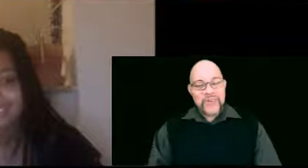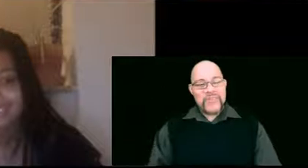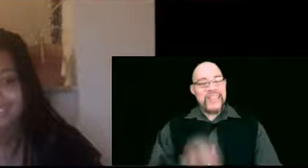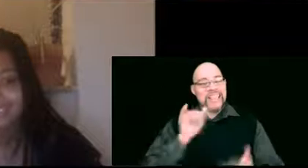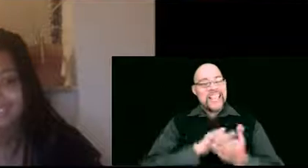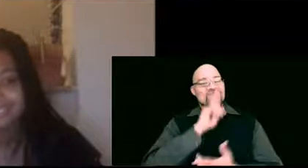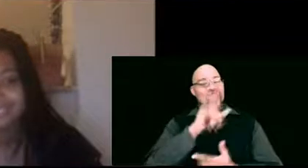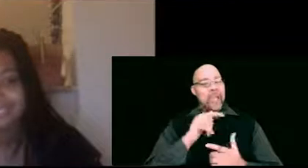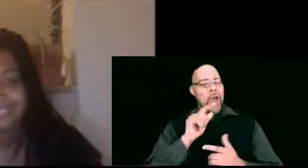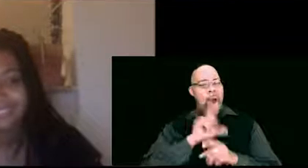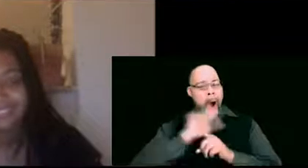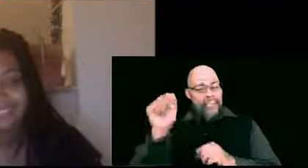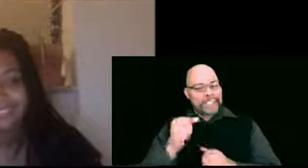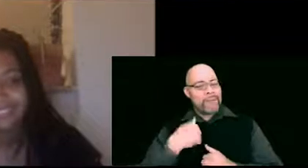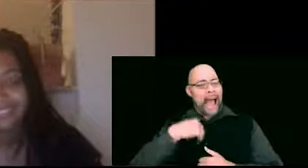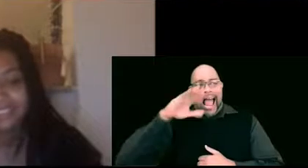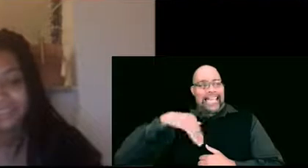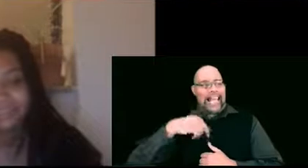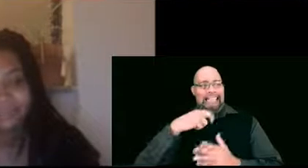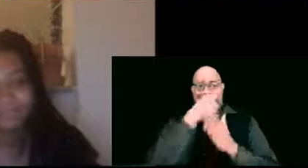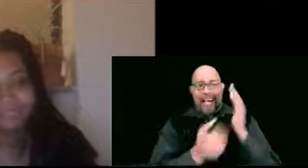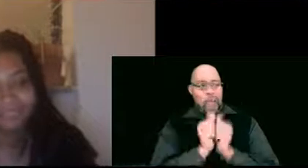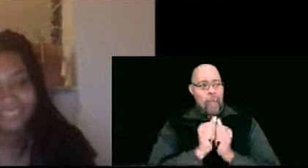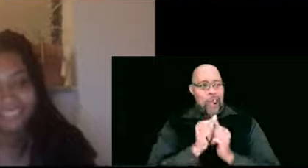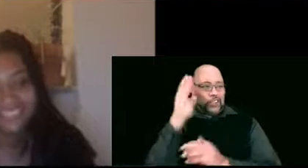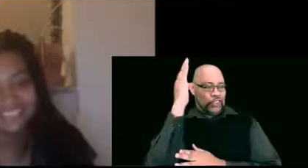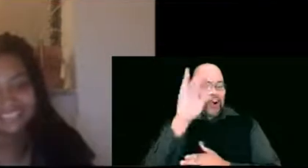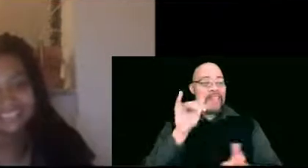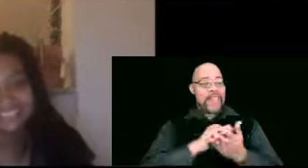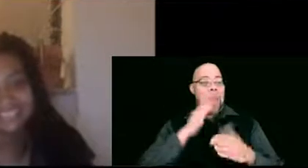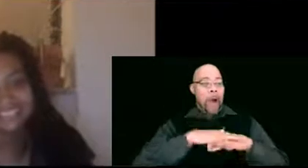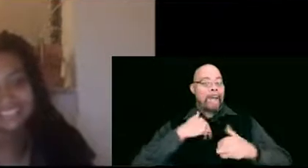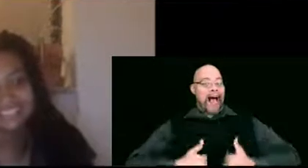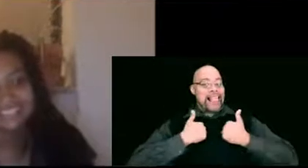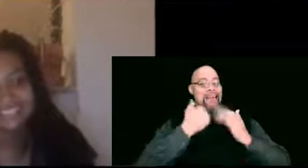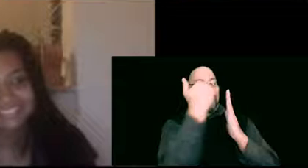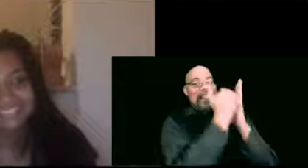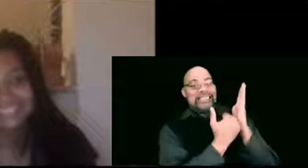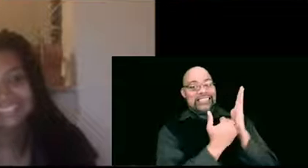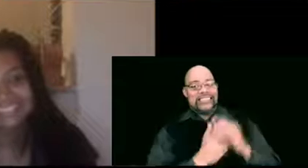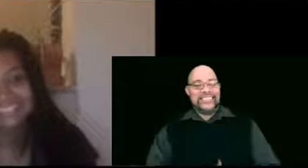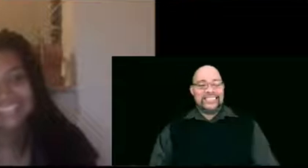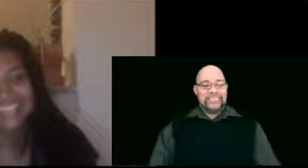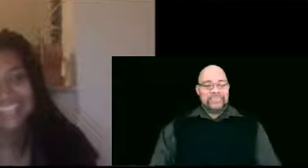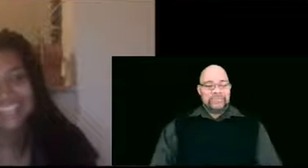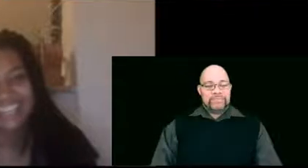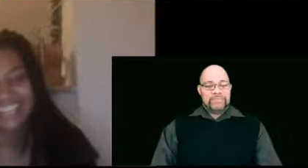Wow. So that's really awesome. I have yet to go diving with sharks, and it is on my bucket